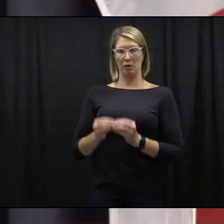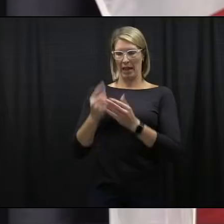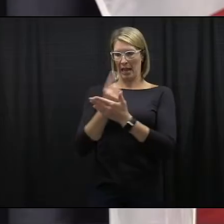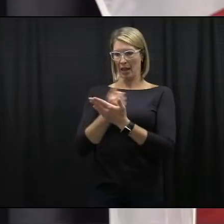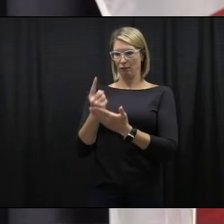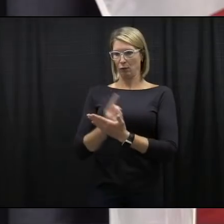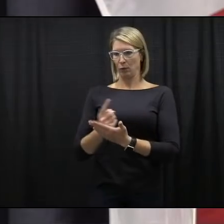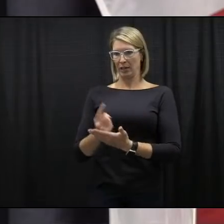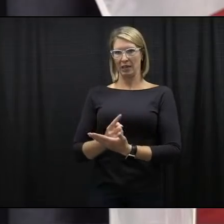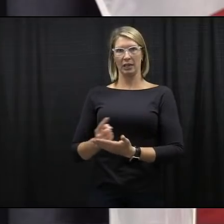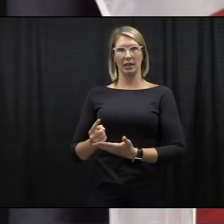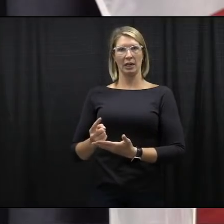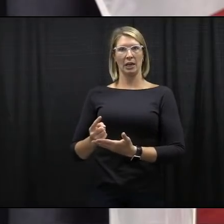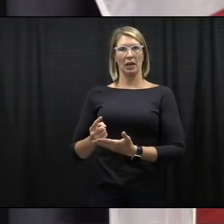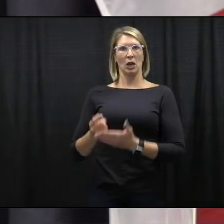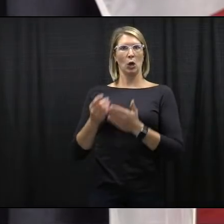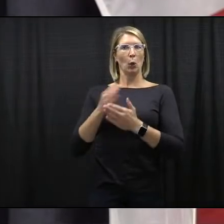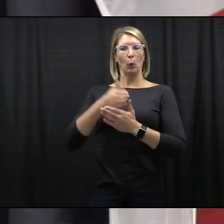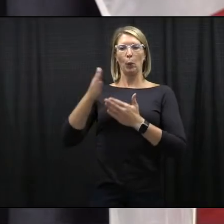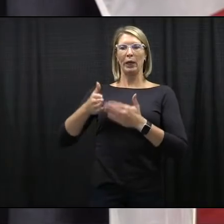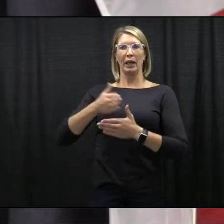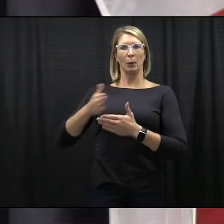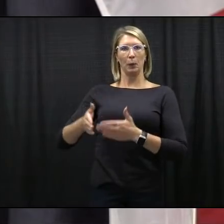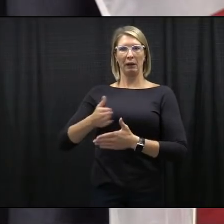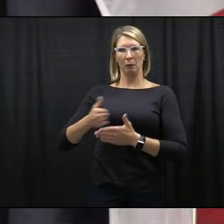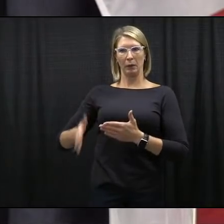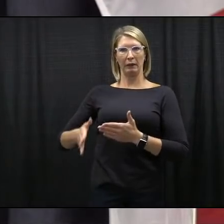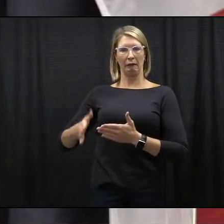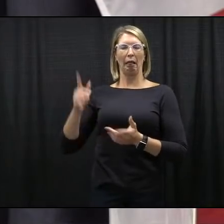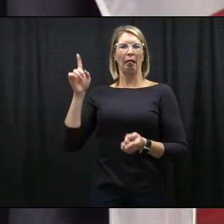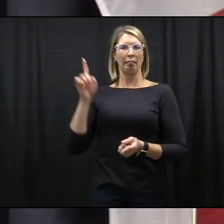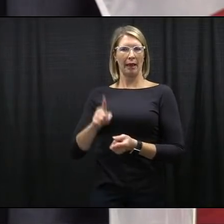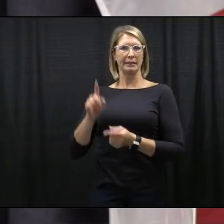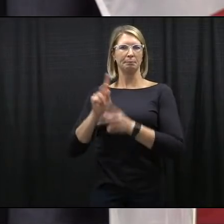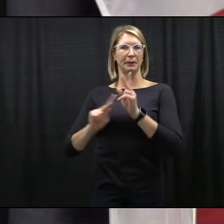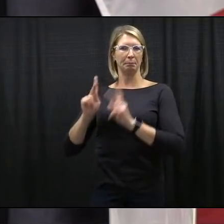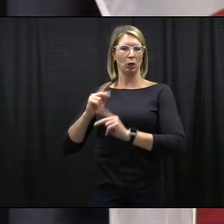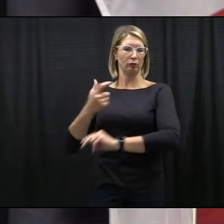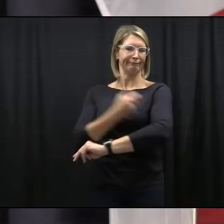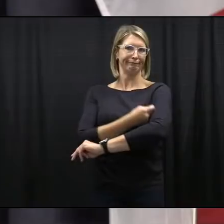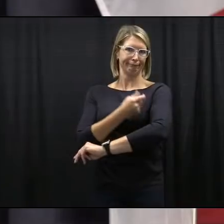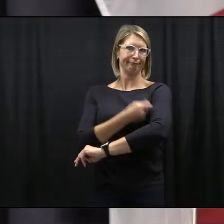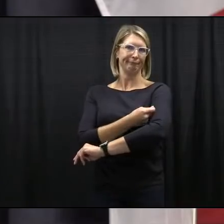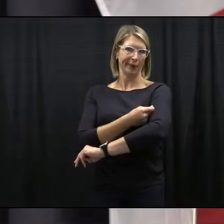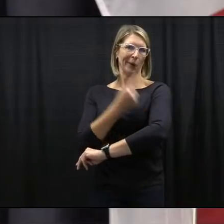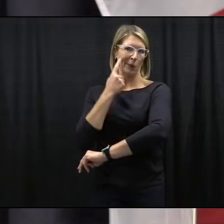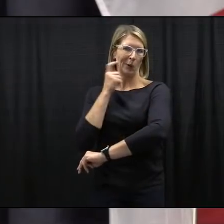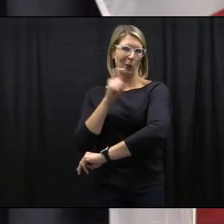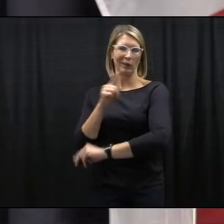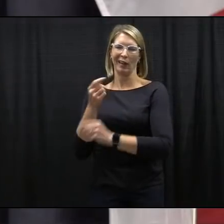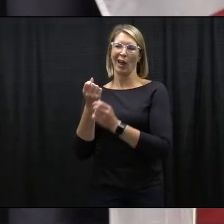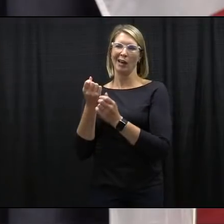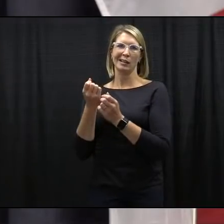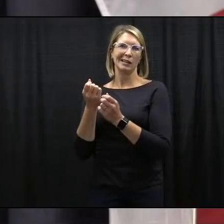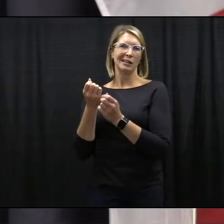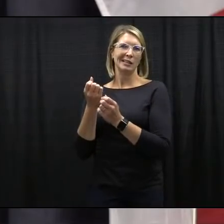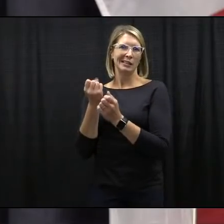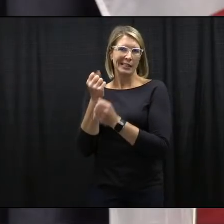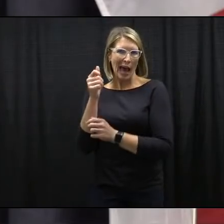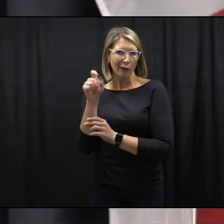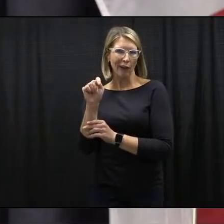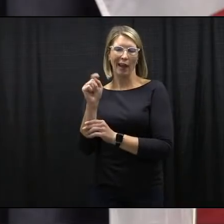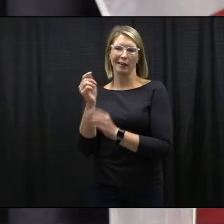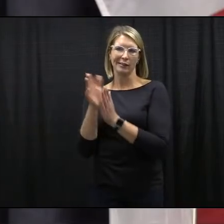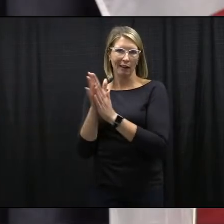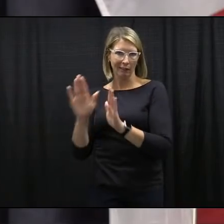central region because they have a slightly different schedule, as it were, there. I've not been told that there are no